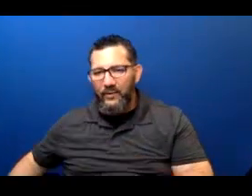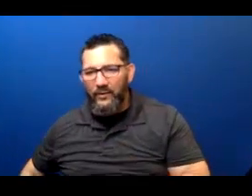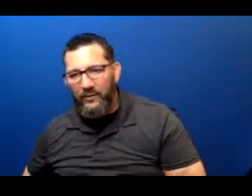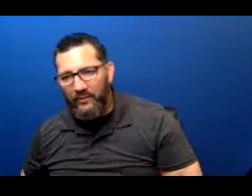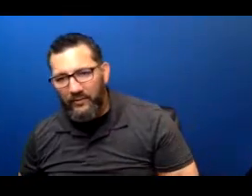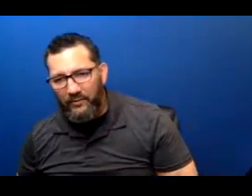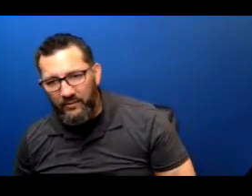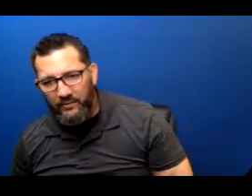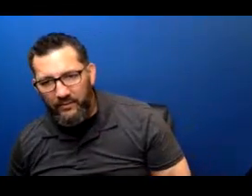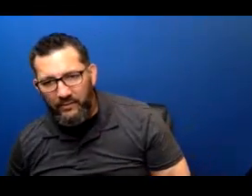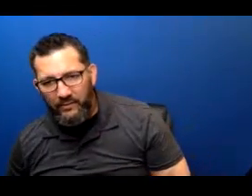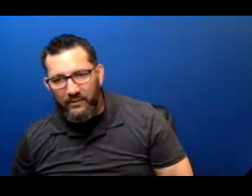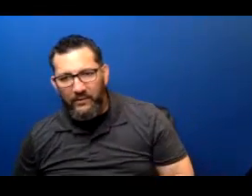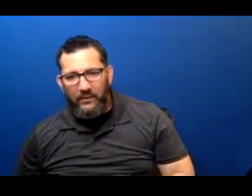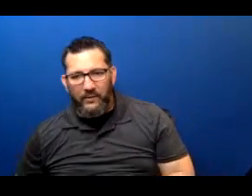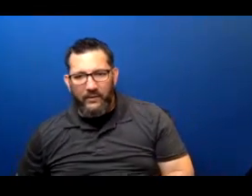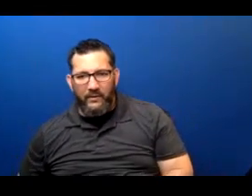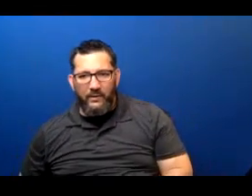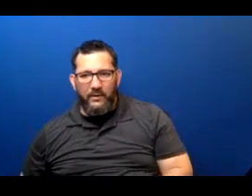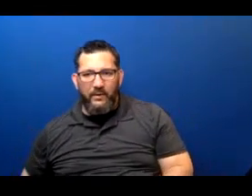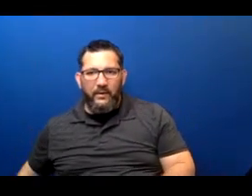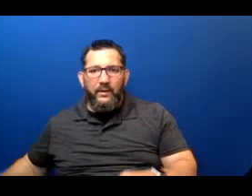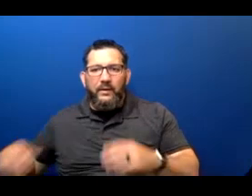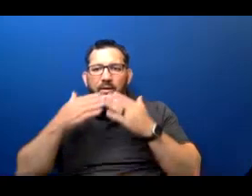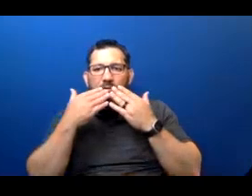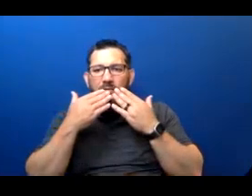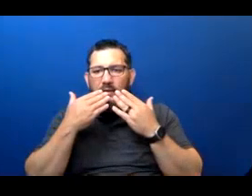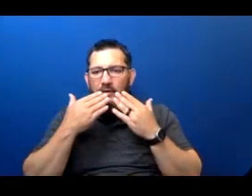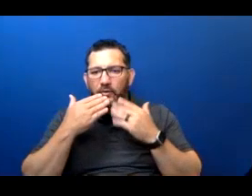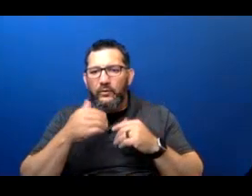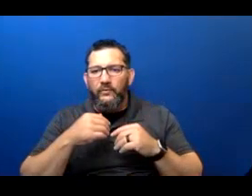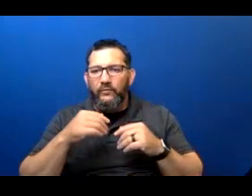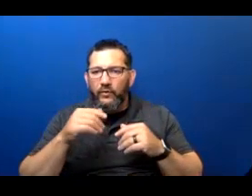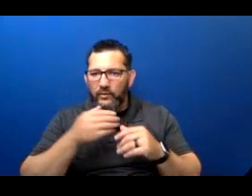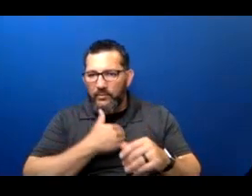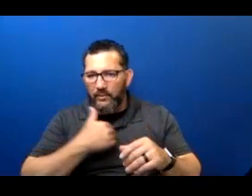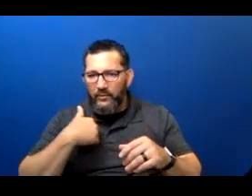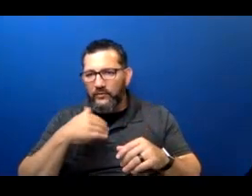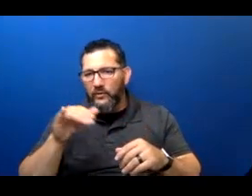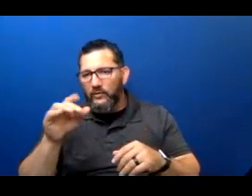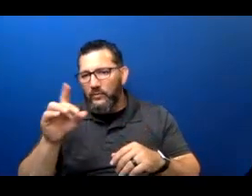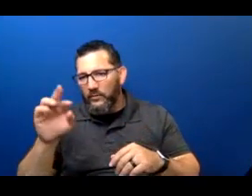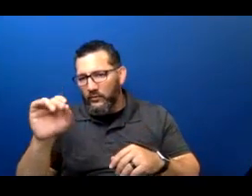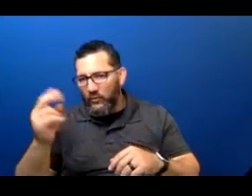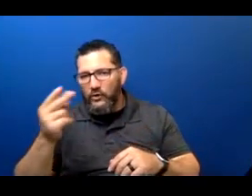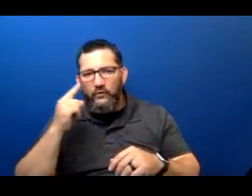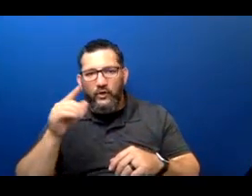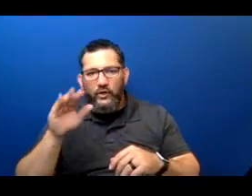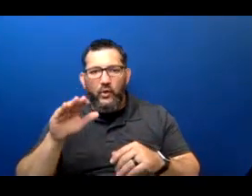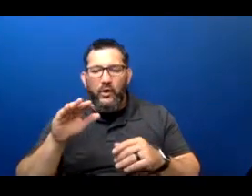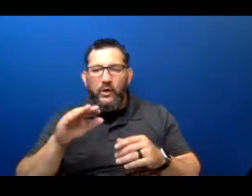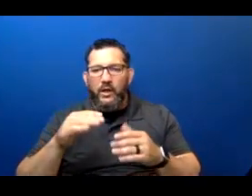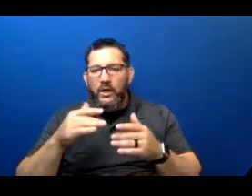Thank you so much, Ms. Dortch, and for the other advisory committee members for your kind words, as well